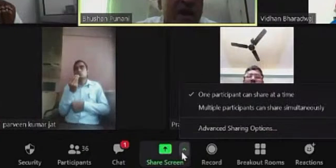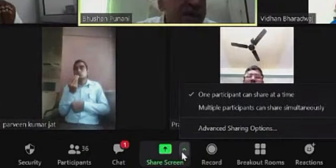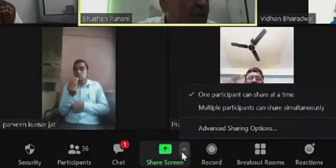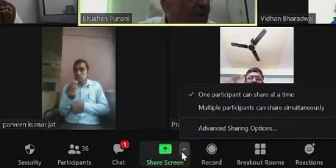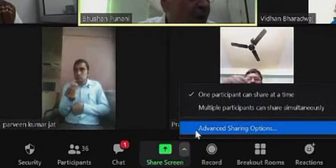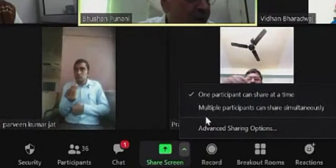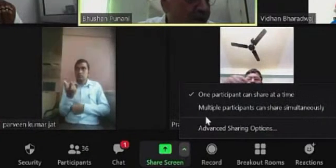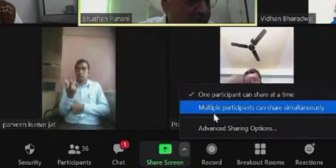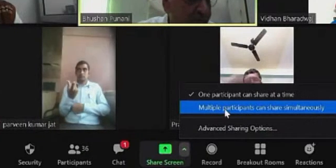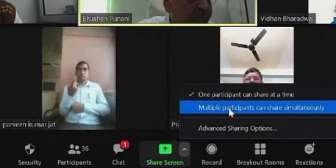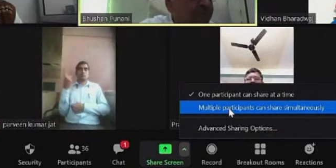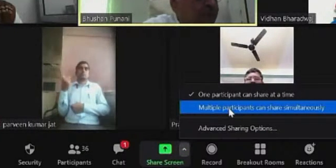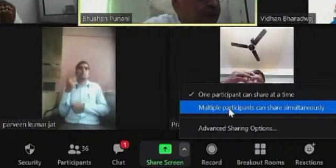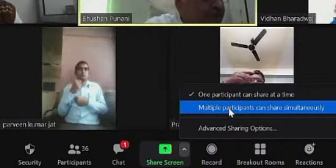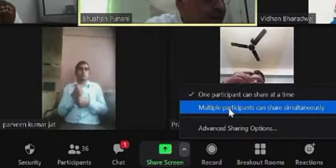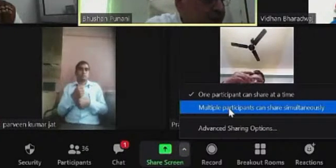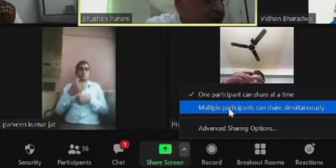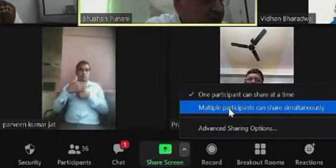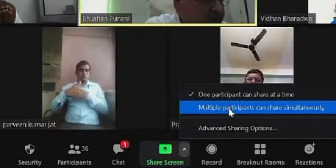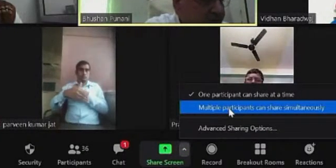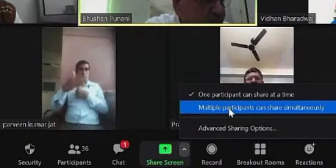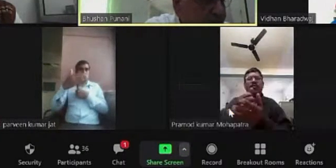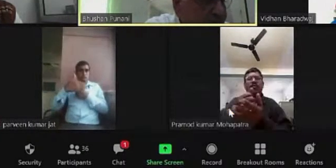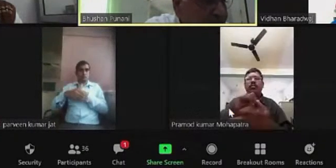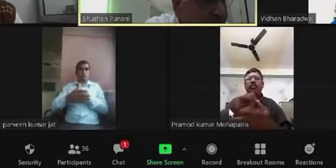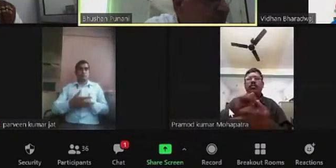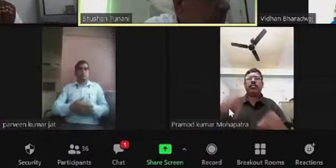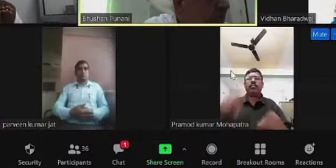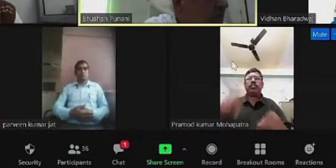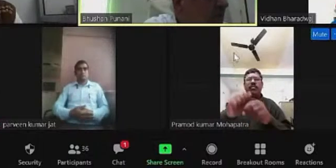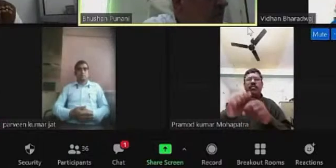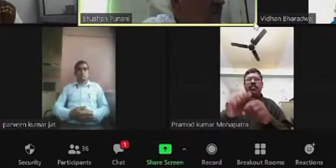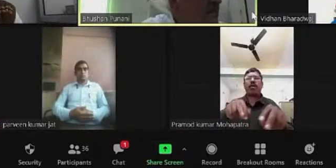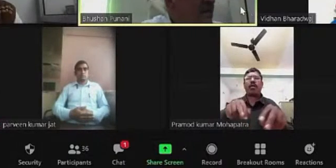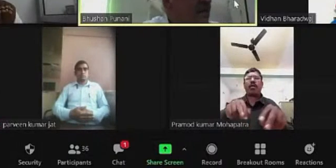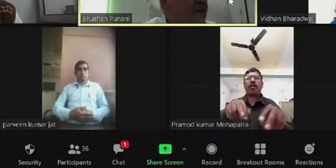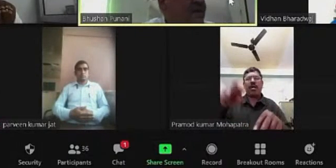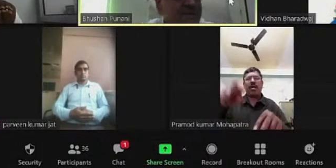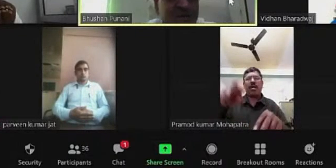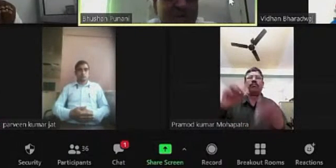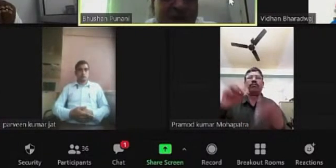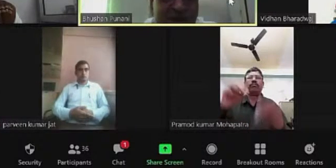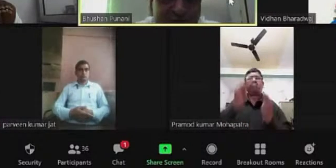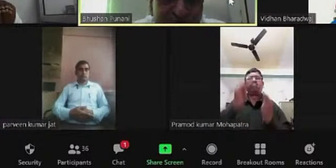with disabilities also and try and move this forward. Moving ahead,